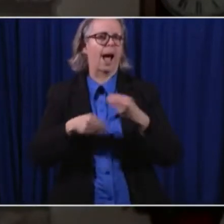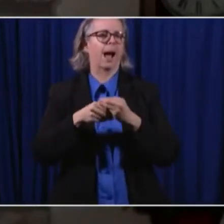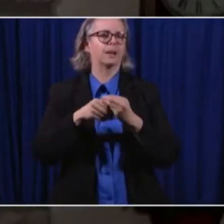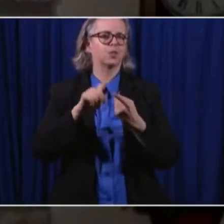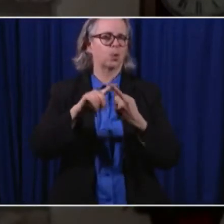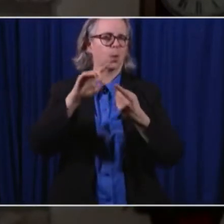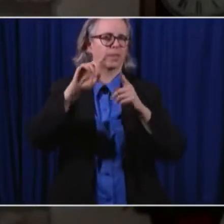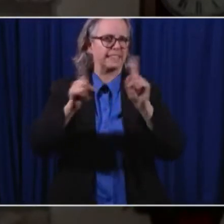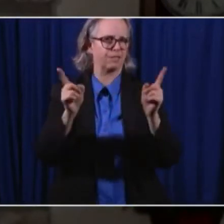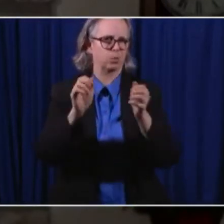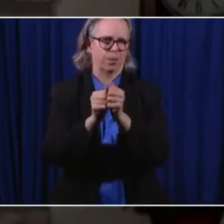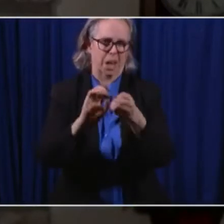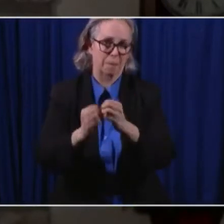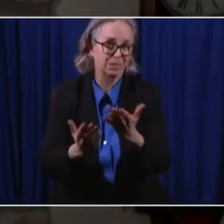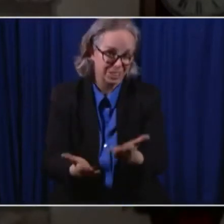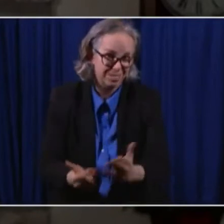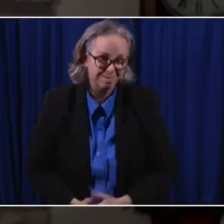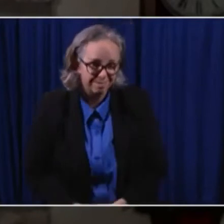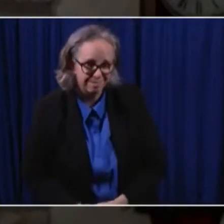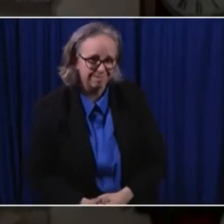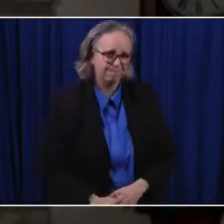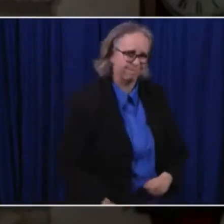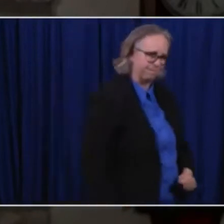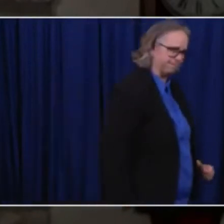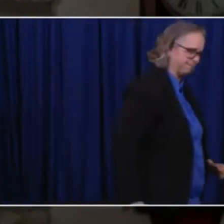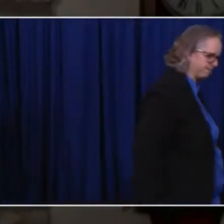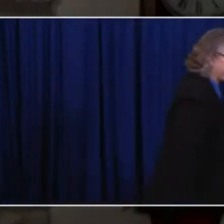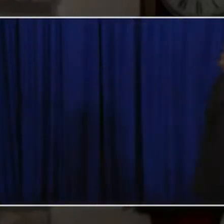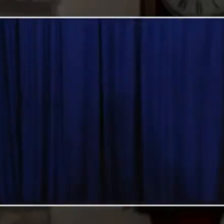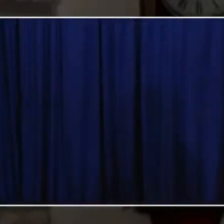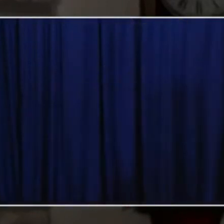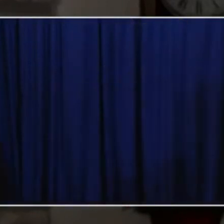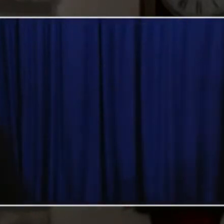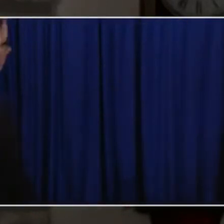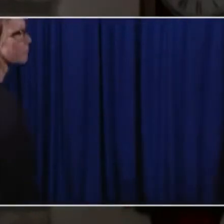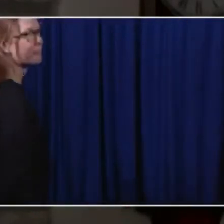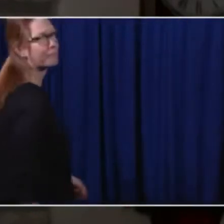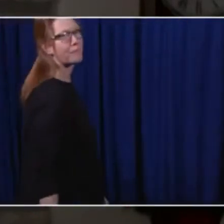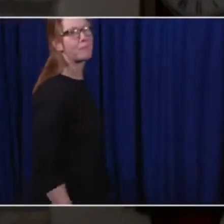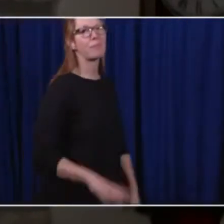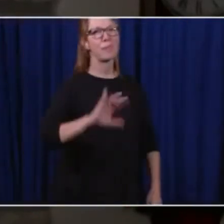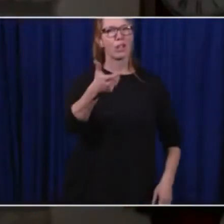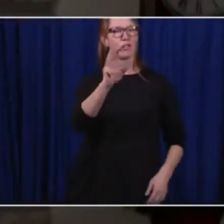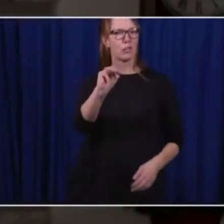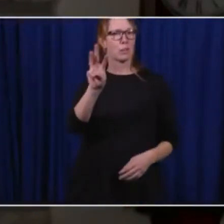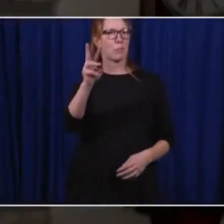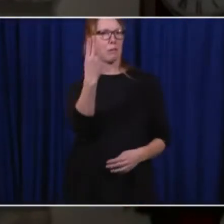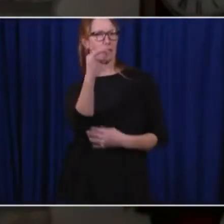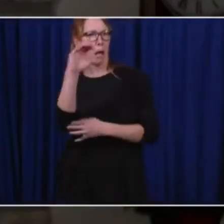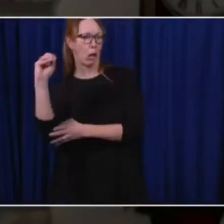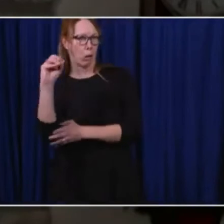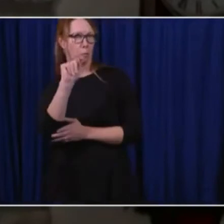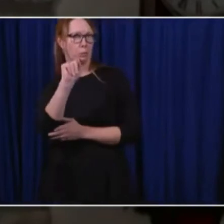Next question is from Jim Oddie at WHIO in Dayton. Hey, Jim. Governor, I want to see if you could take a minute to return to